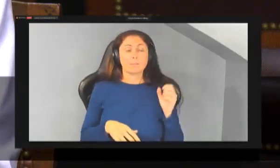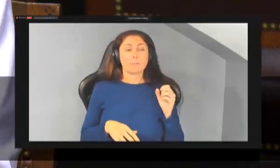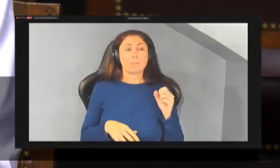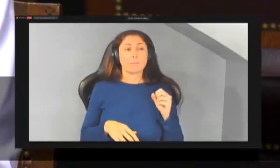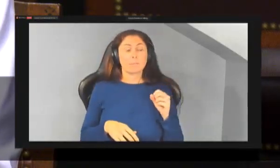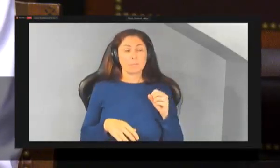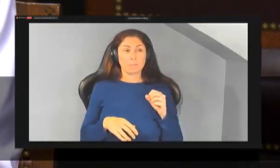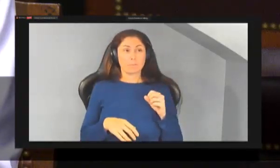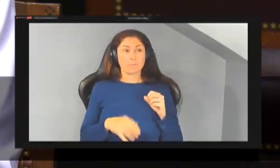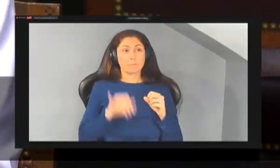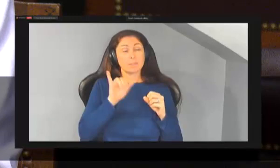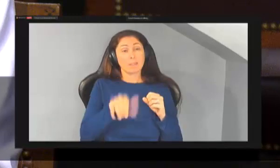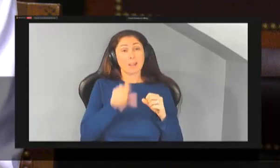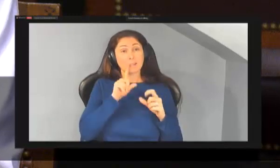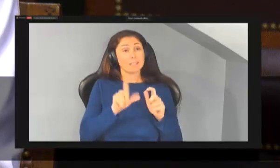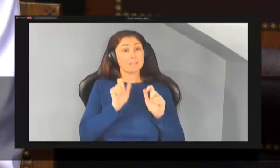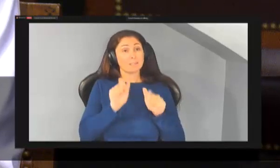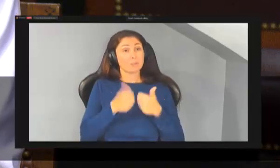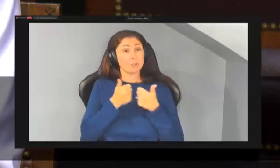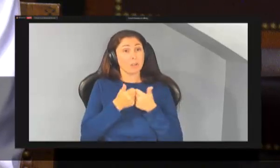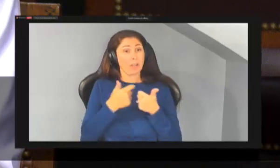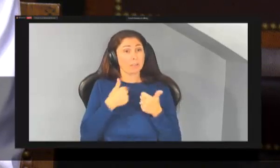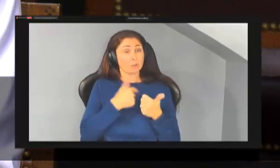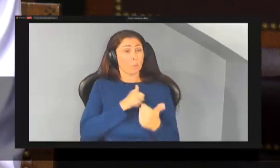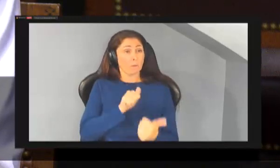and that is the challenge we're faced with, and